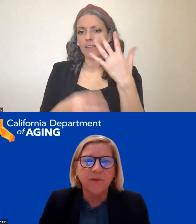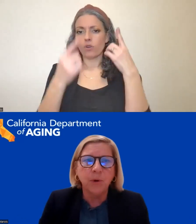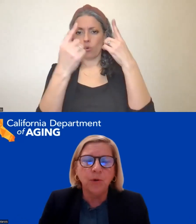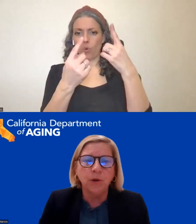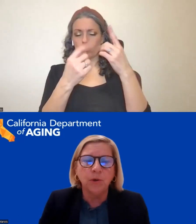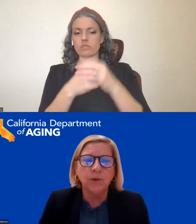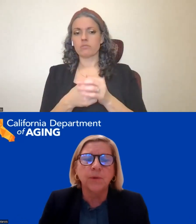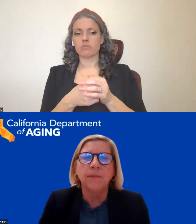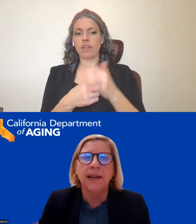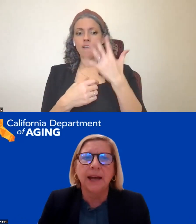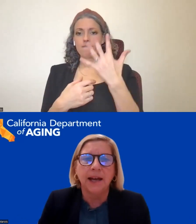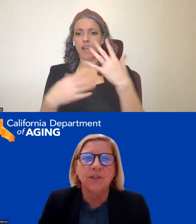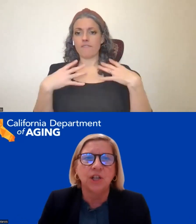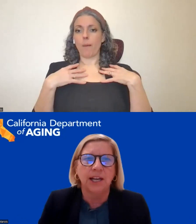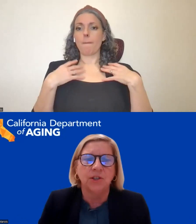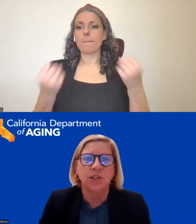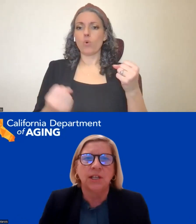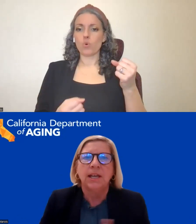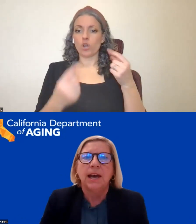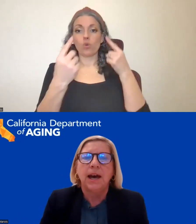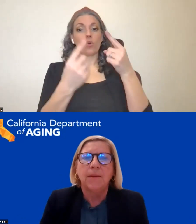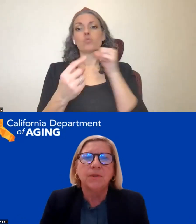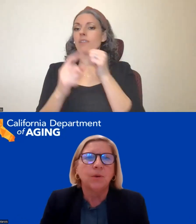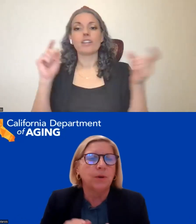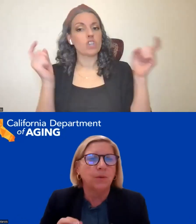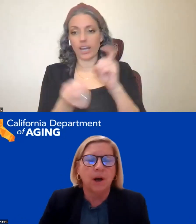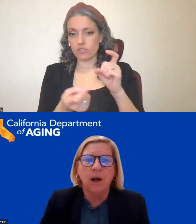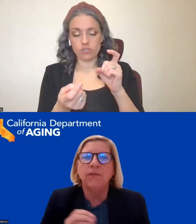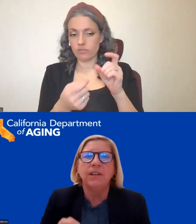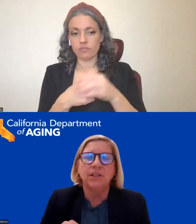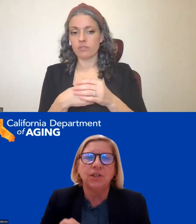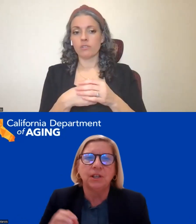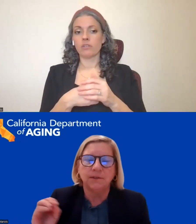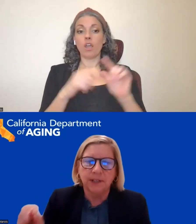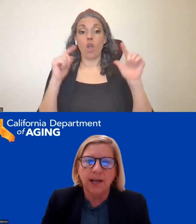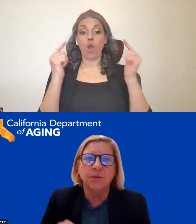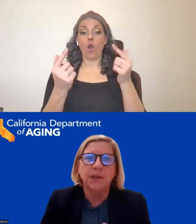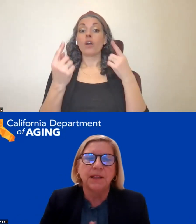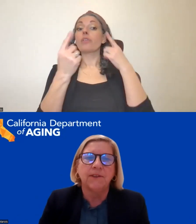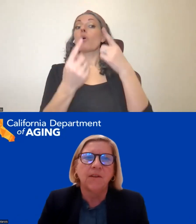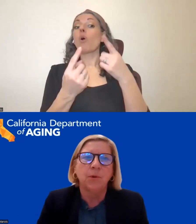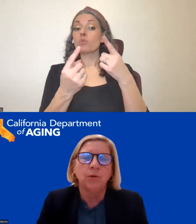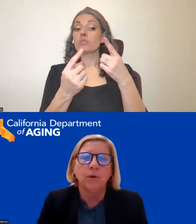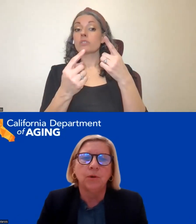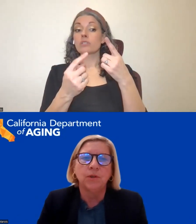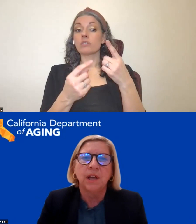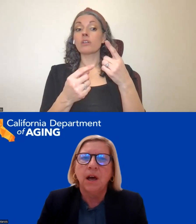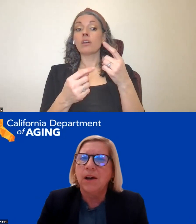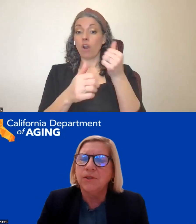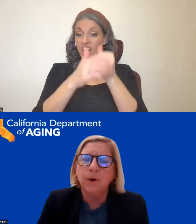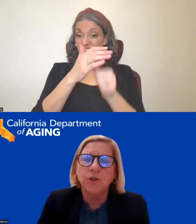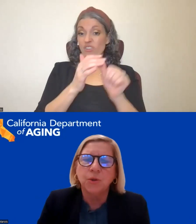The 5 bold goals remain unchanged. All of the initiatives underpin the 5 bold